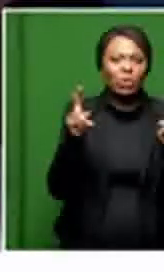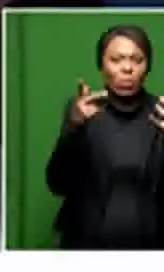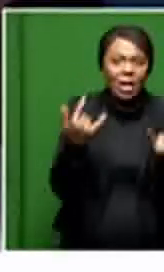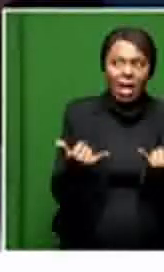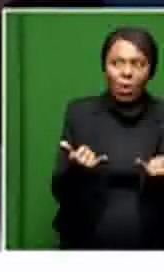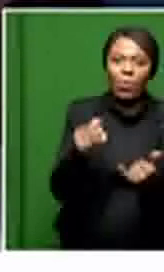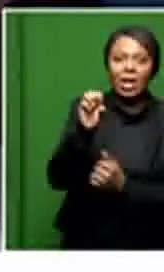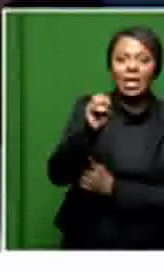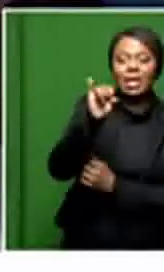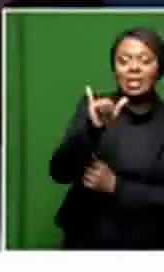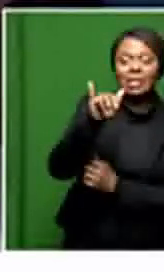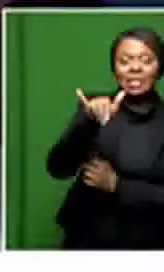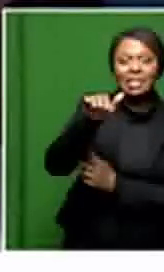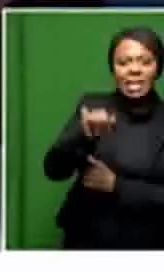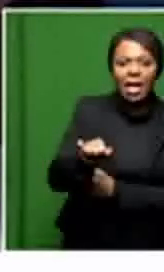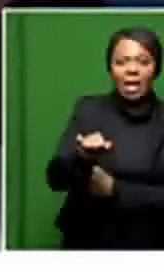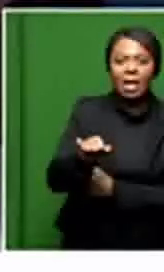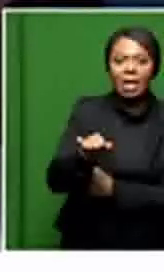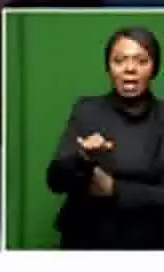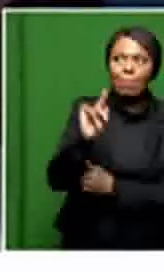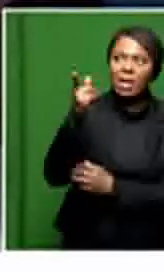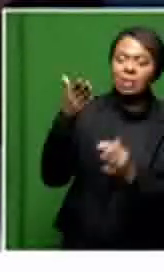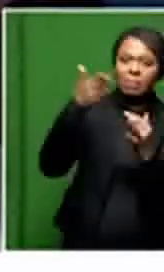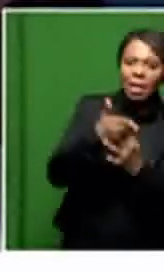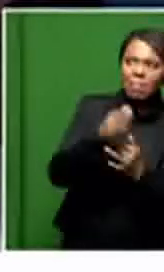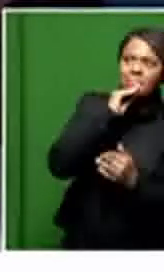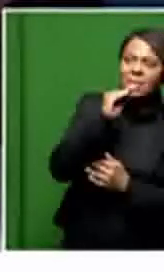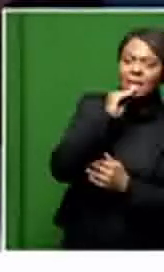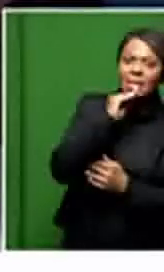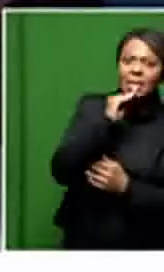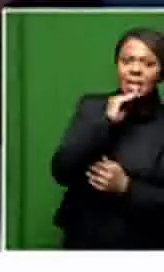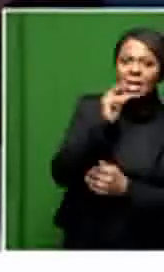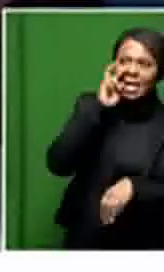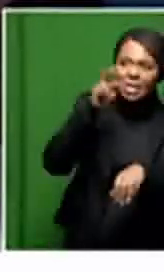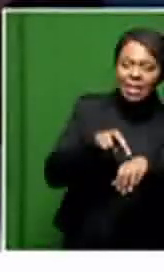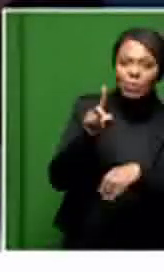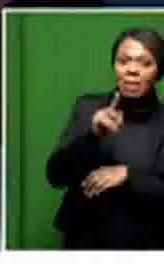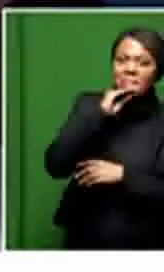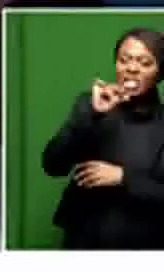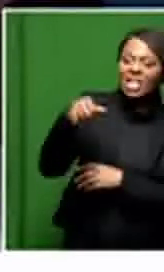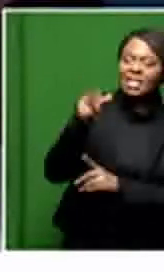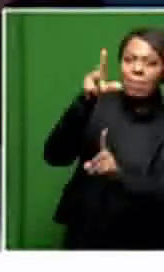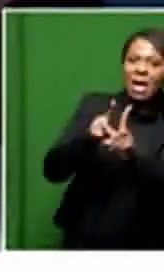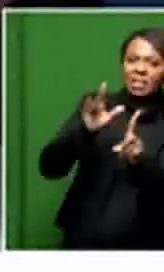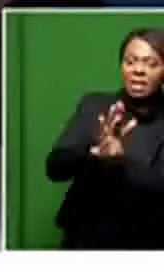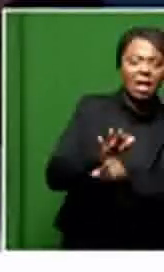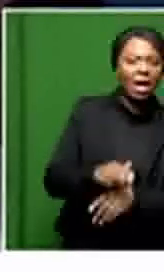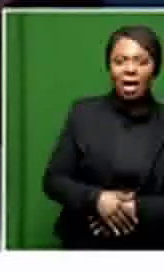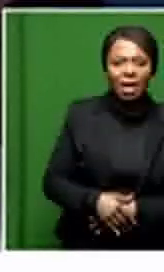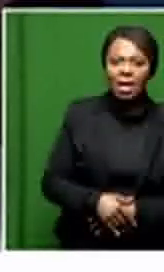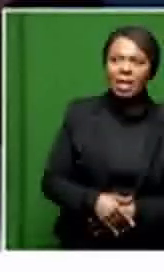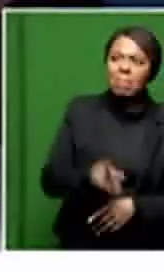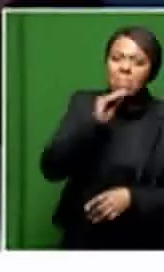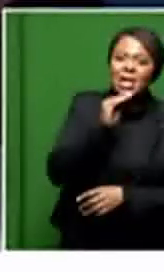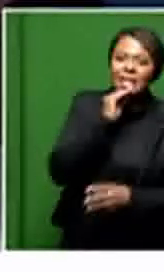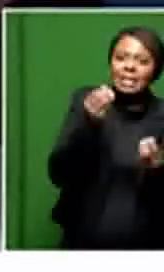comes across. Well, what does he mean? He doesn't mean something just as a person. He means something about the possibility of something